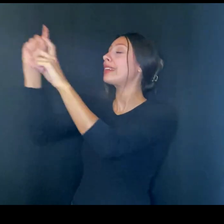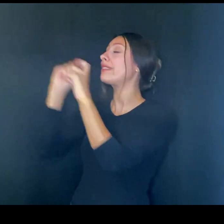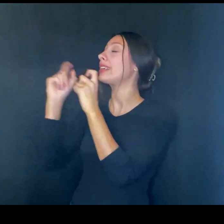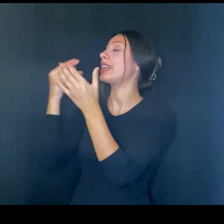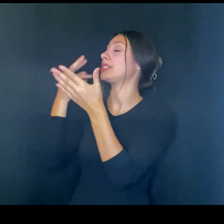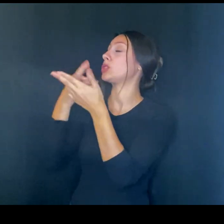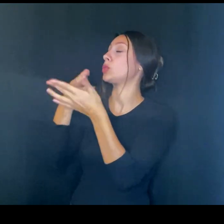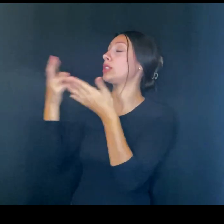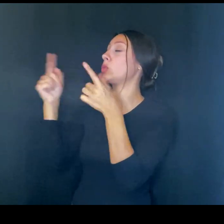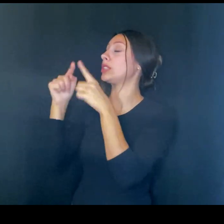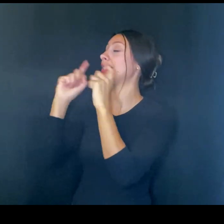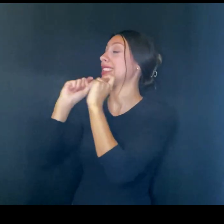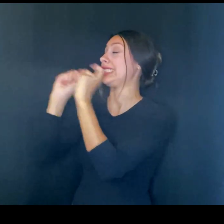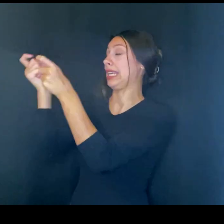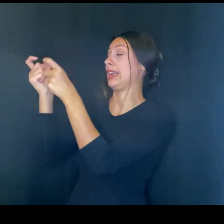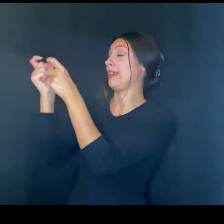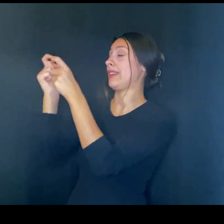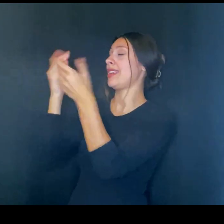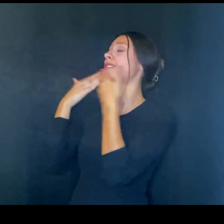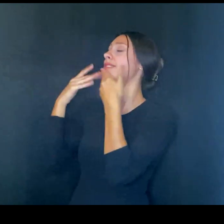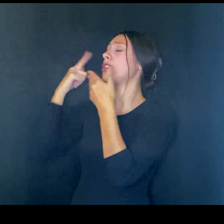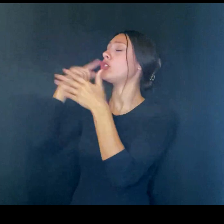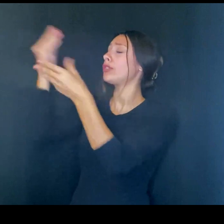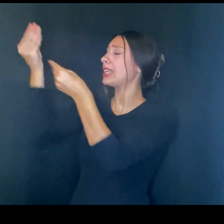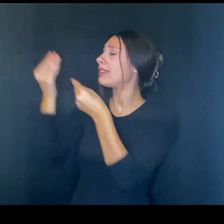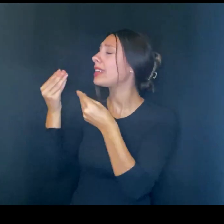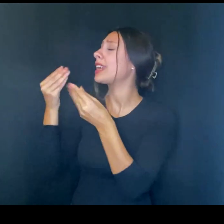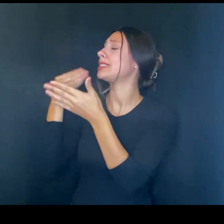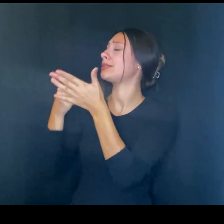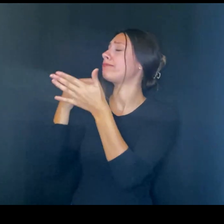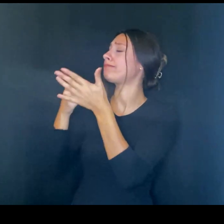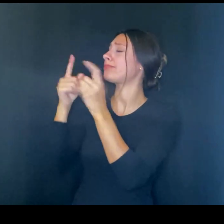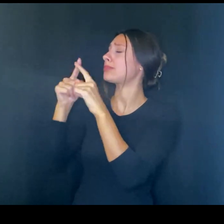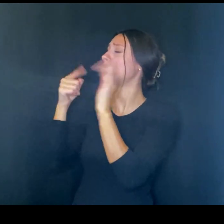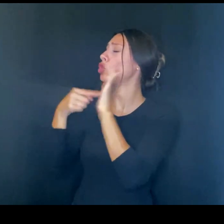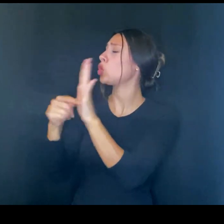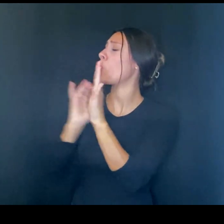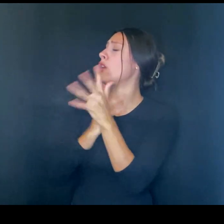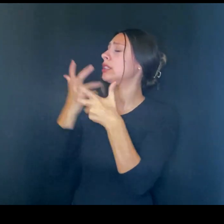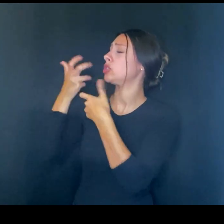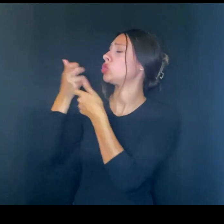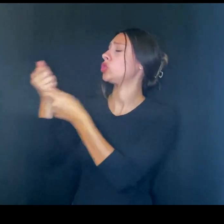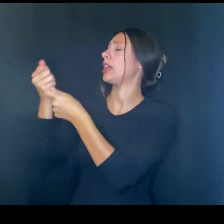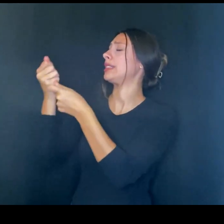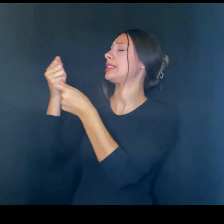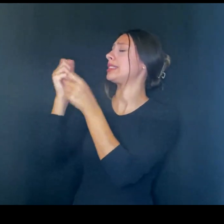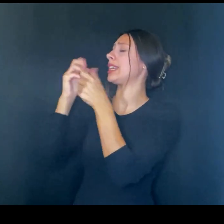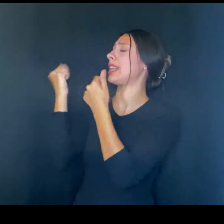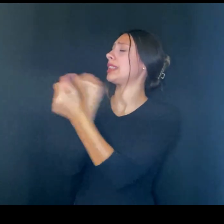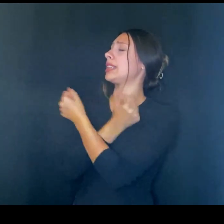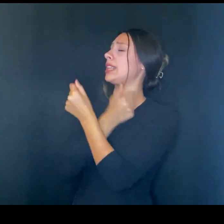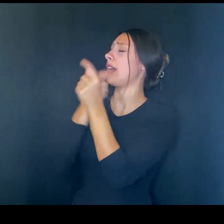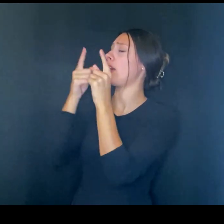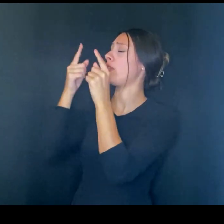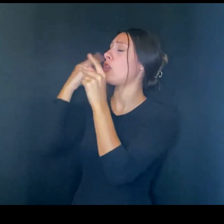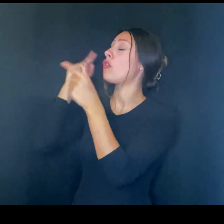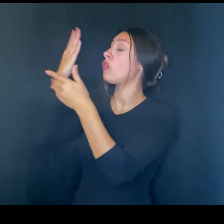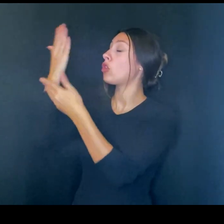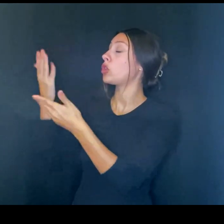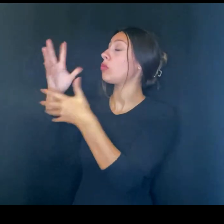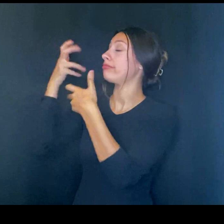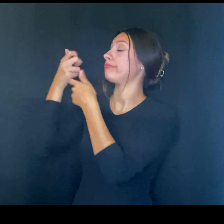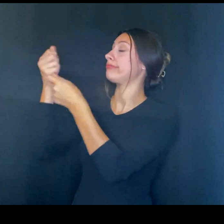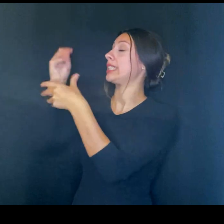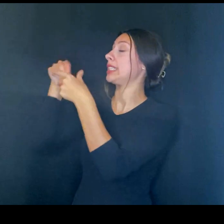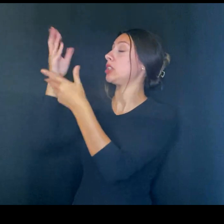to give. Thank you for giving us the resources to show our trust and love for you and our faith in you. And I pray